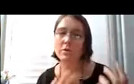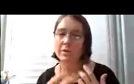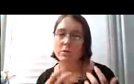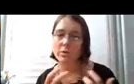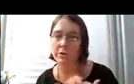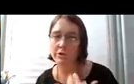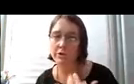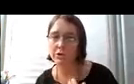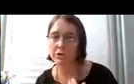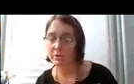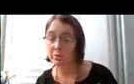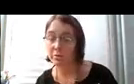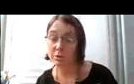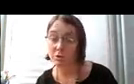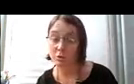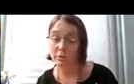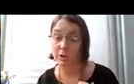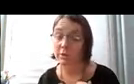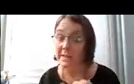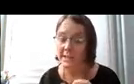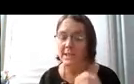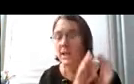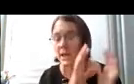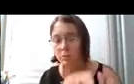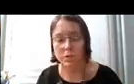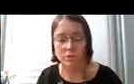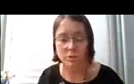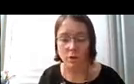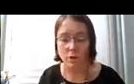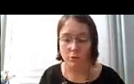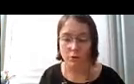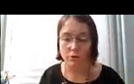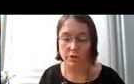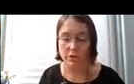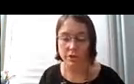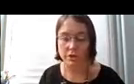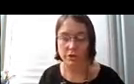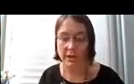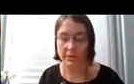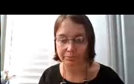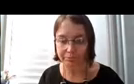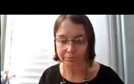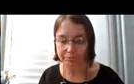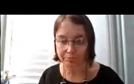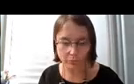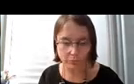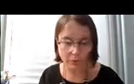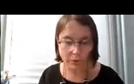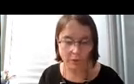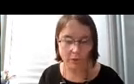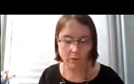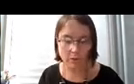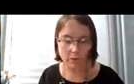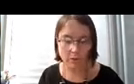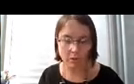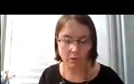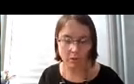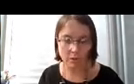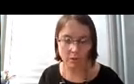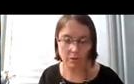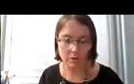outlines, hopefully, what those students would have brainstormed already. And we used the whiteboard to do that.